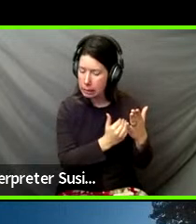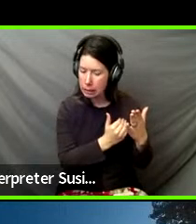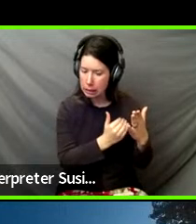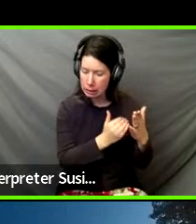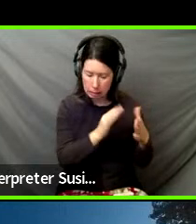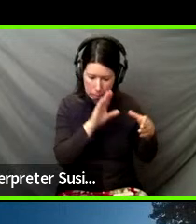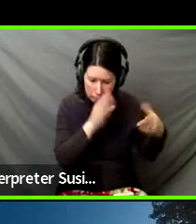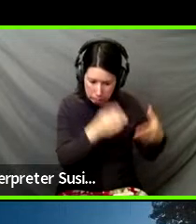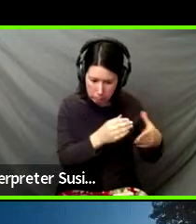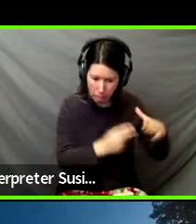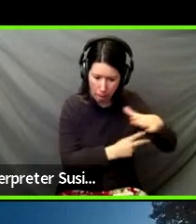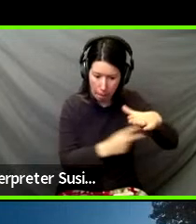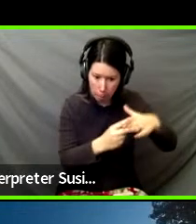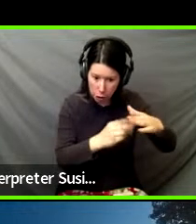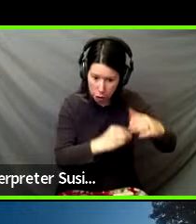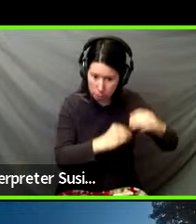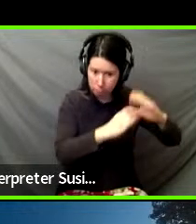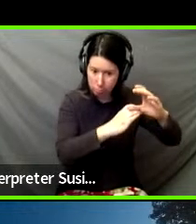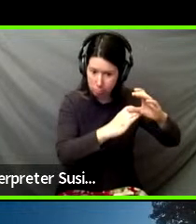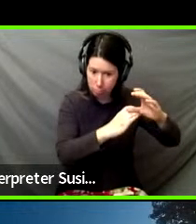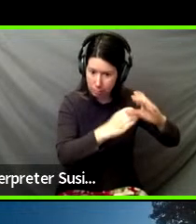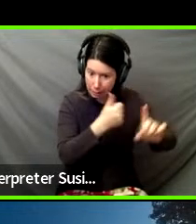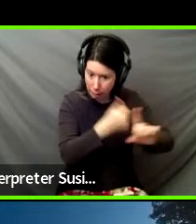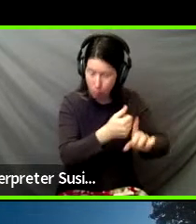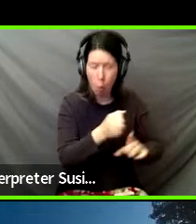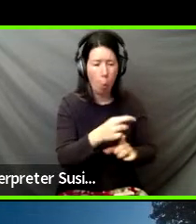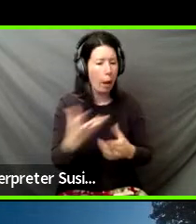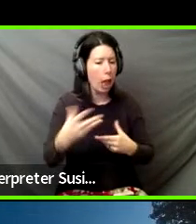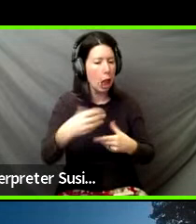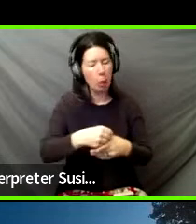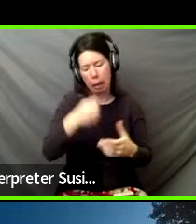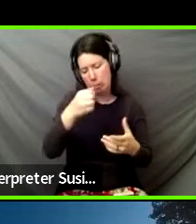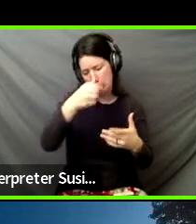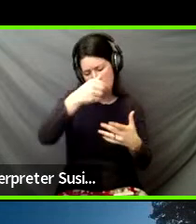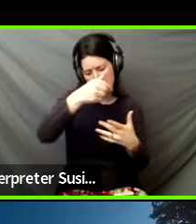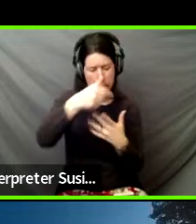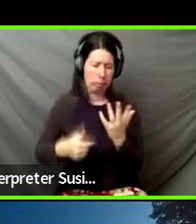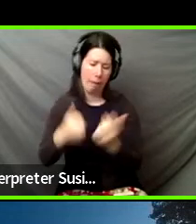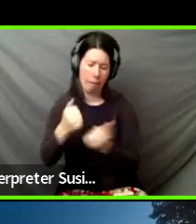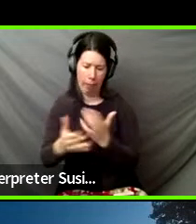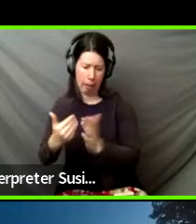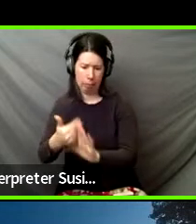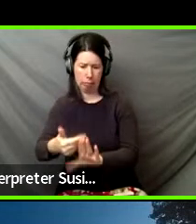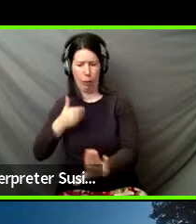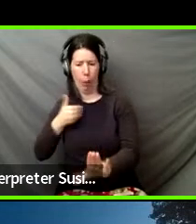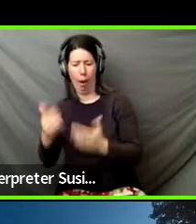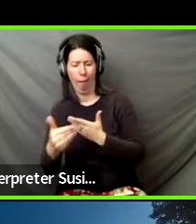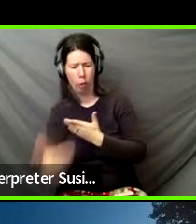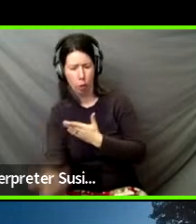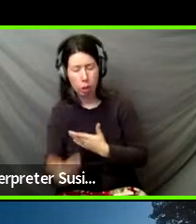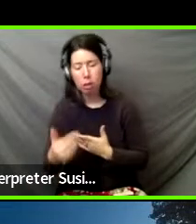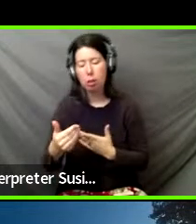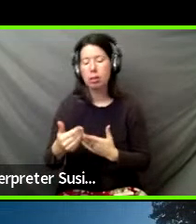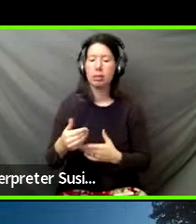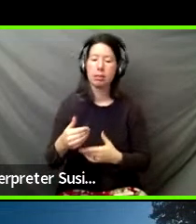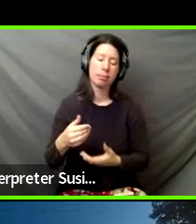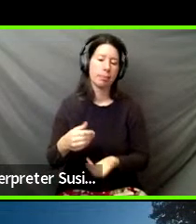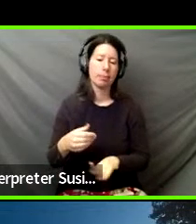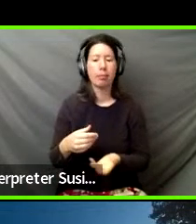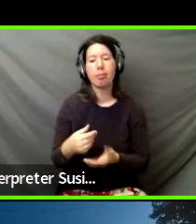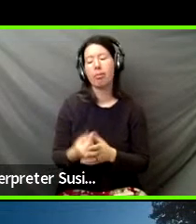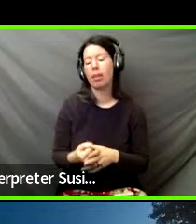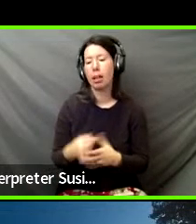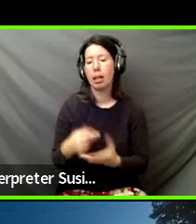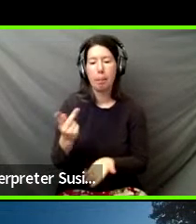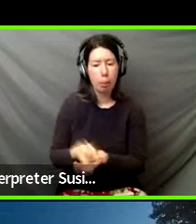of the bridge itself, or if it also included sort of all the stuff that ramps up to it, like the permitting and EIS